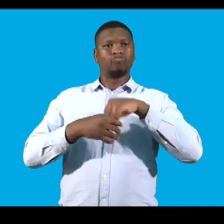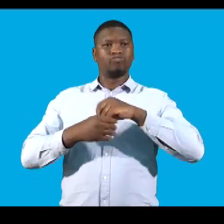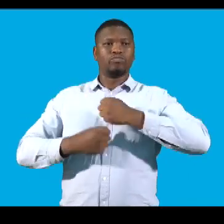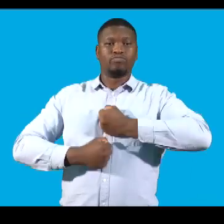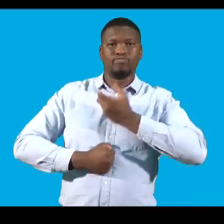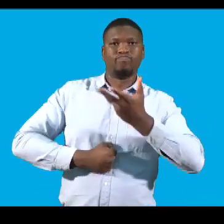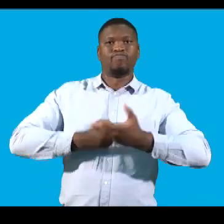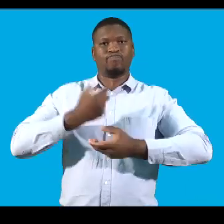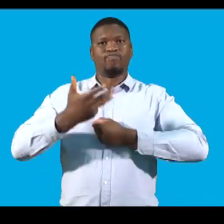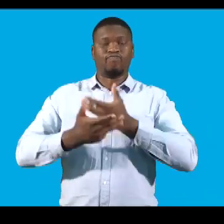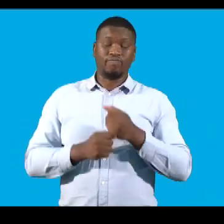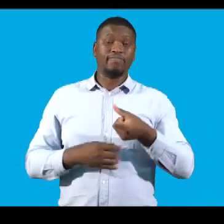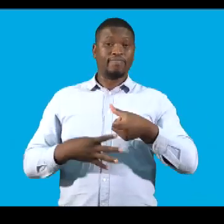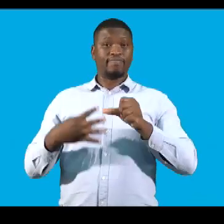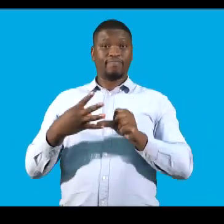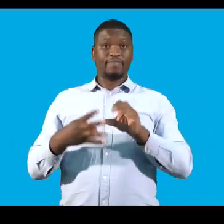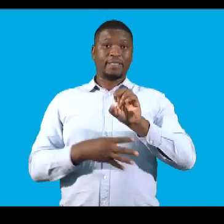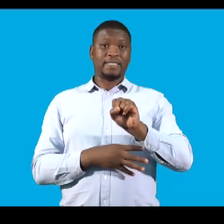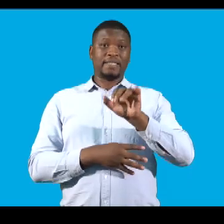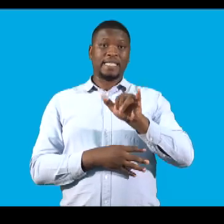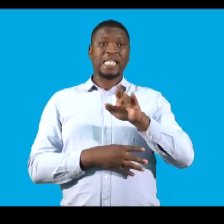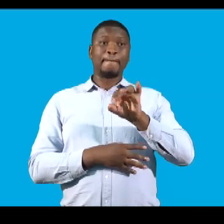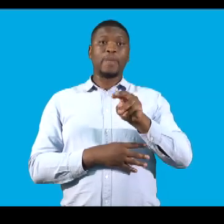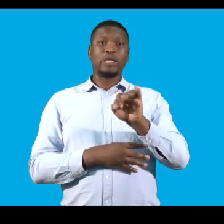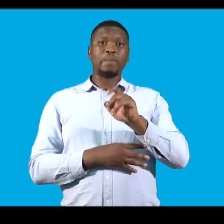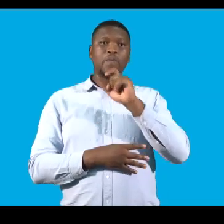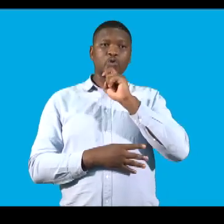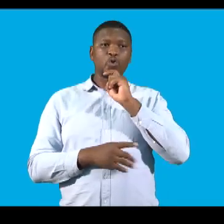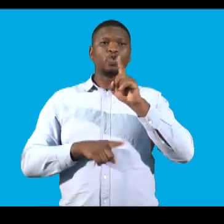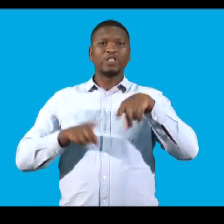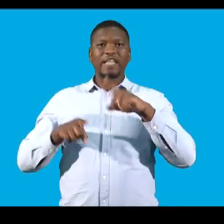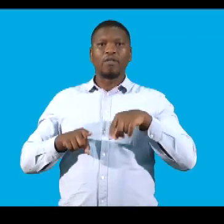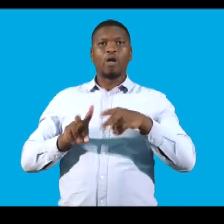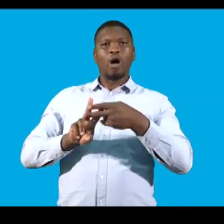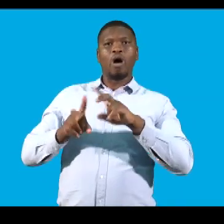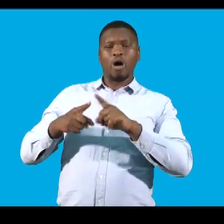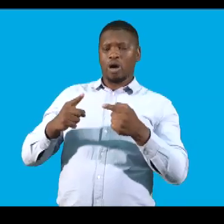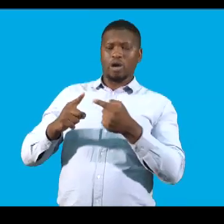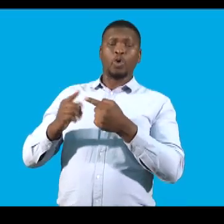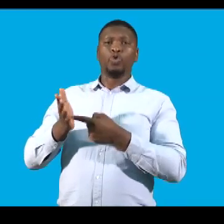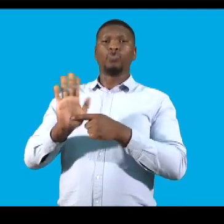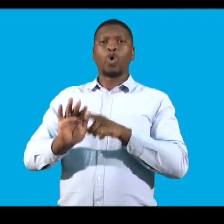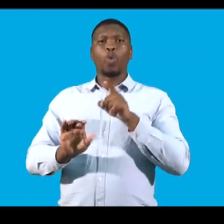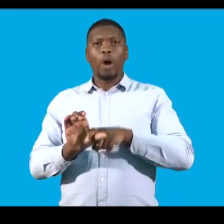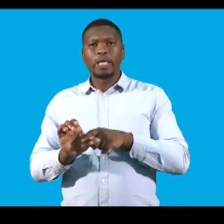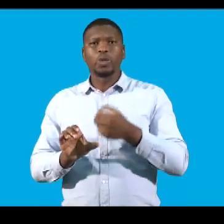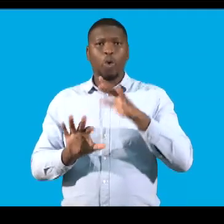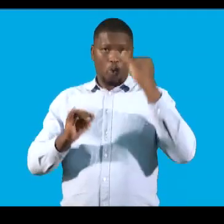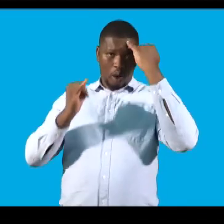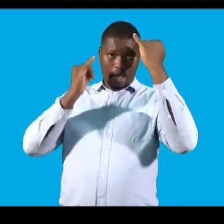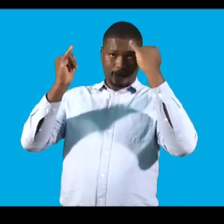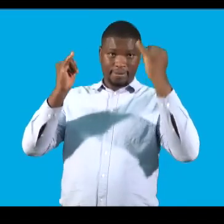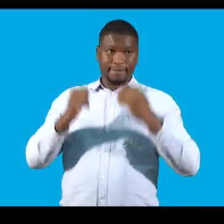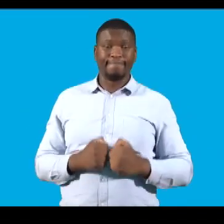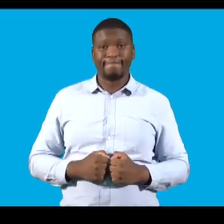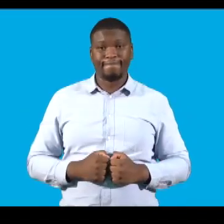poem. Symbolism, the use of symbols to represent ideas or qualities. Now let's